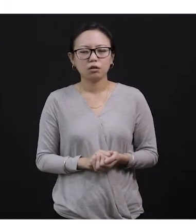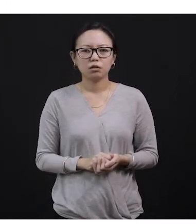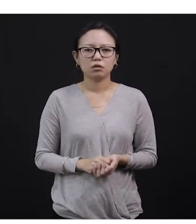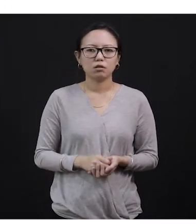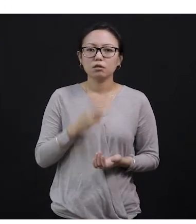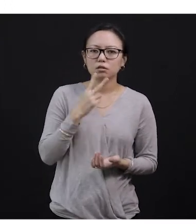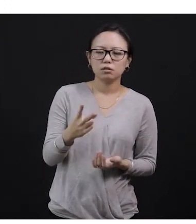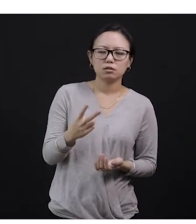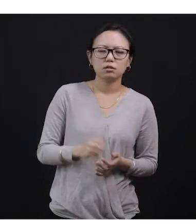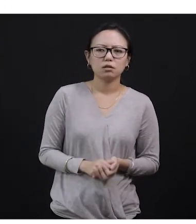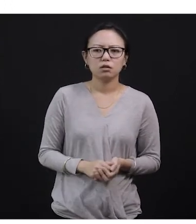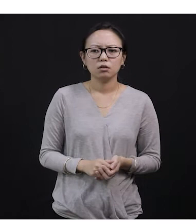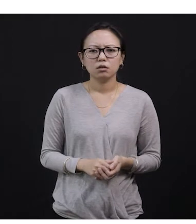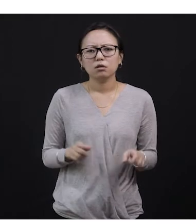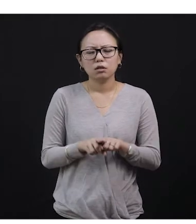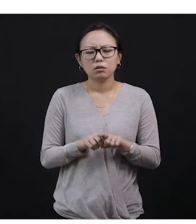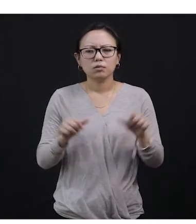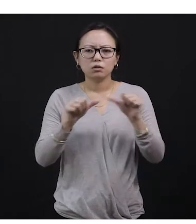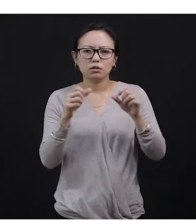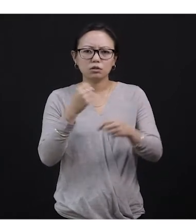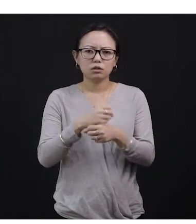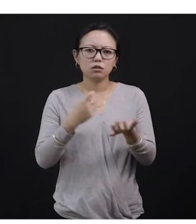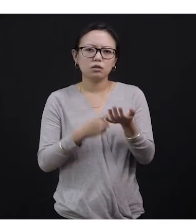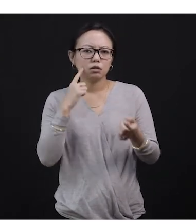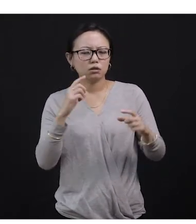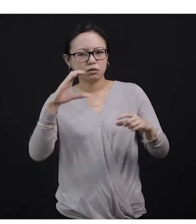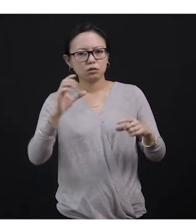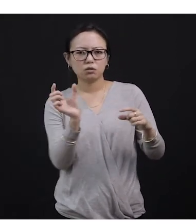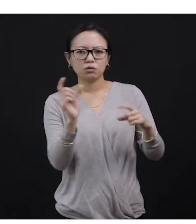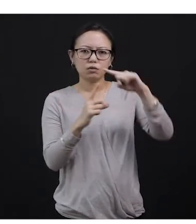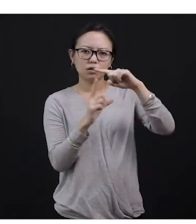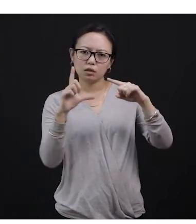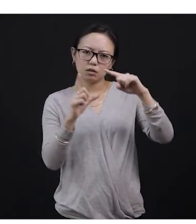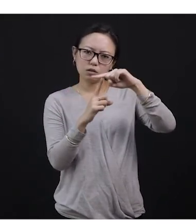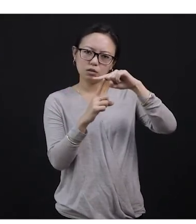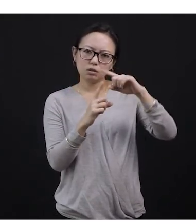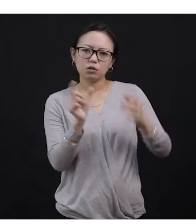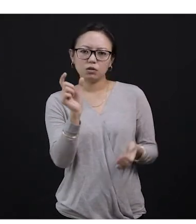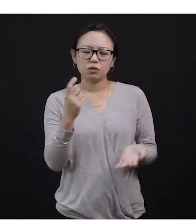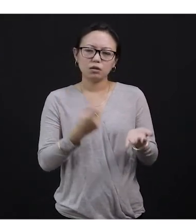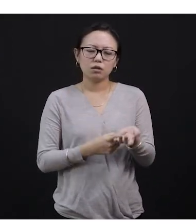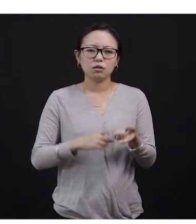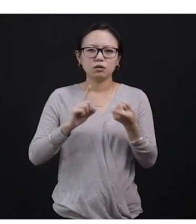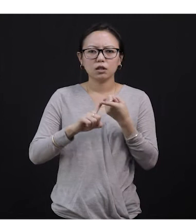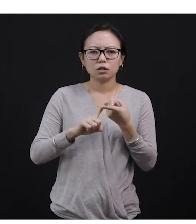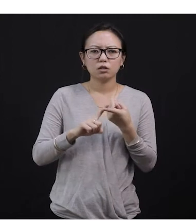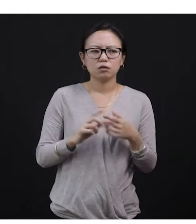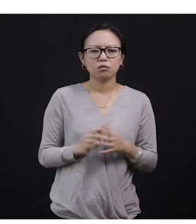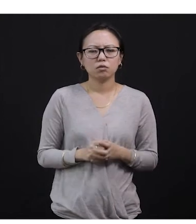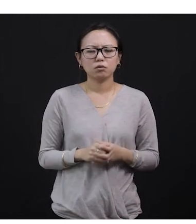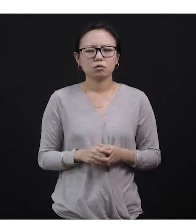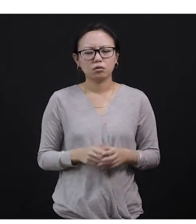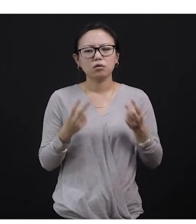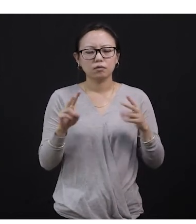agriculture, also about the taxes. So they were all advisors of the king. All right. Now